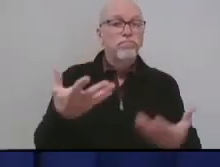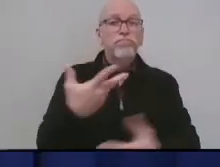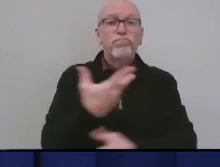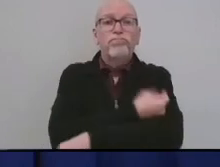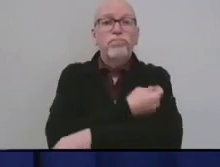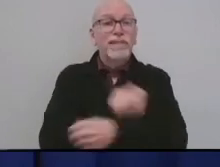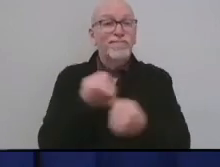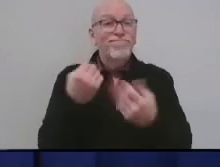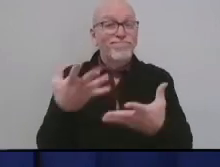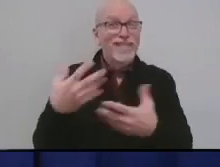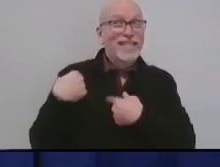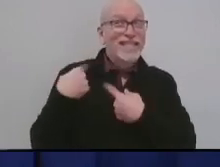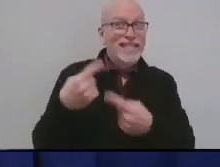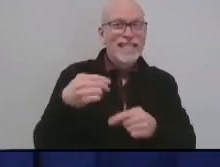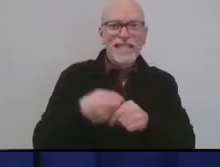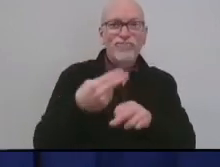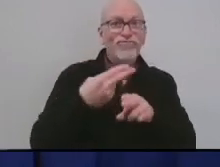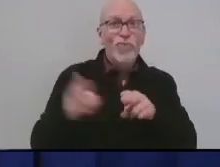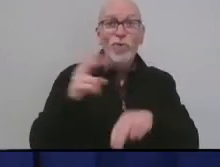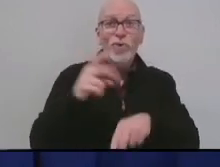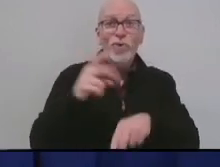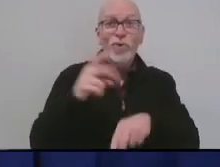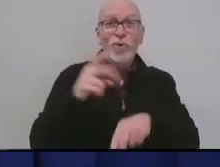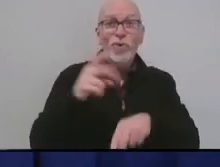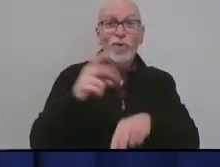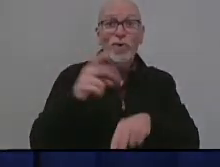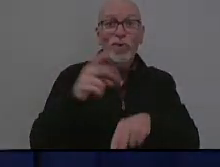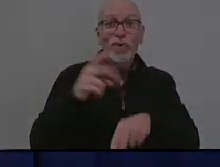amount of time is a testament to all of their hard work.